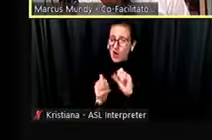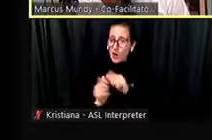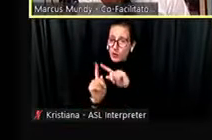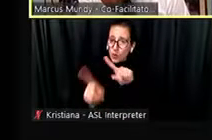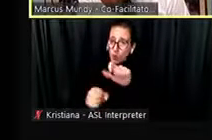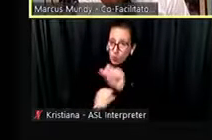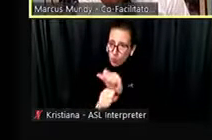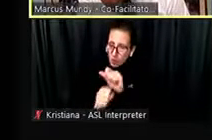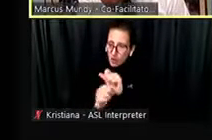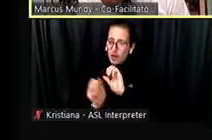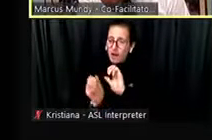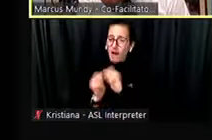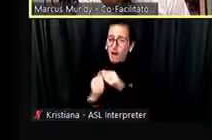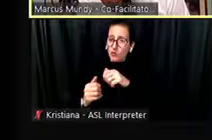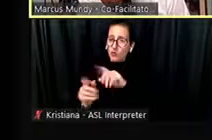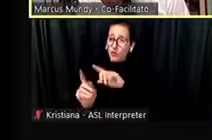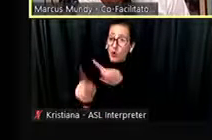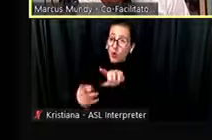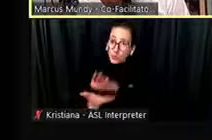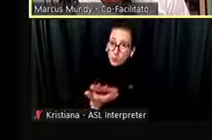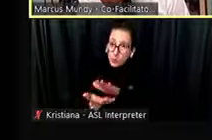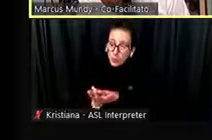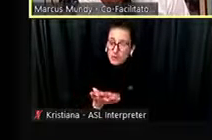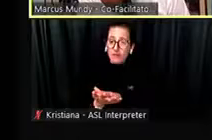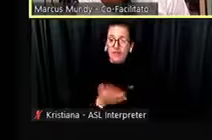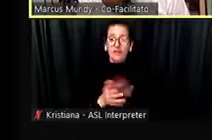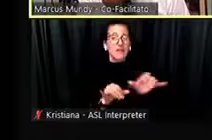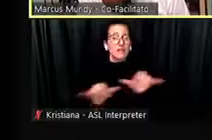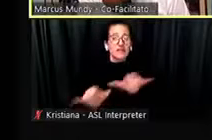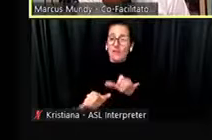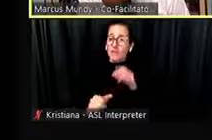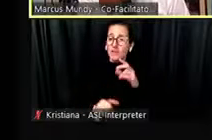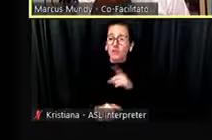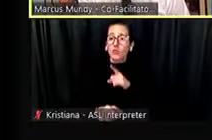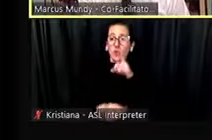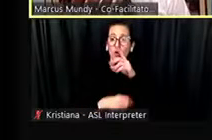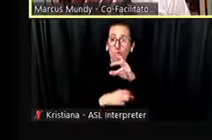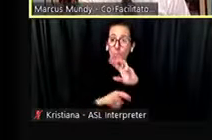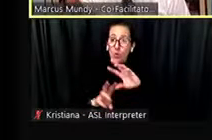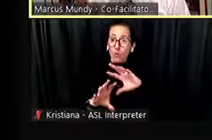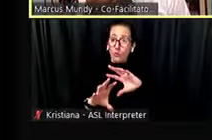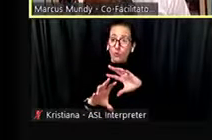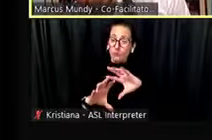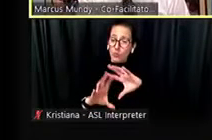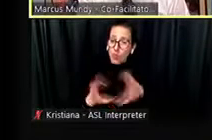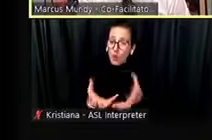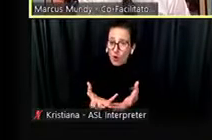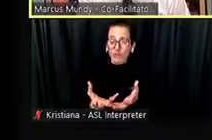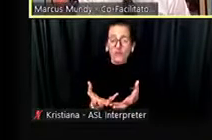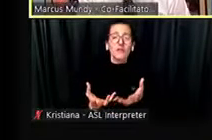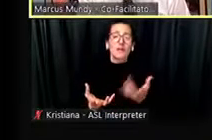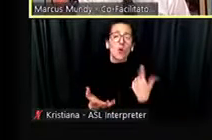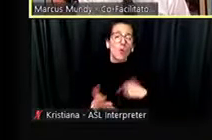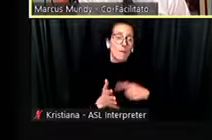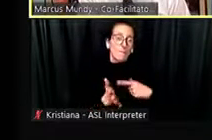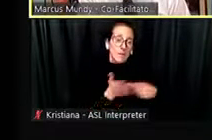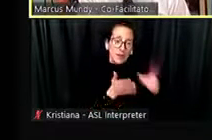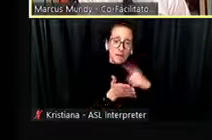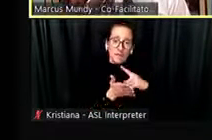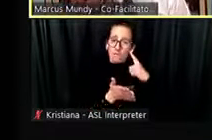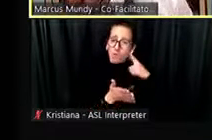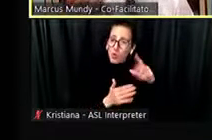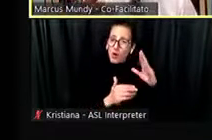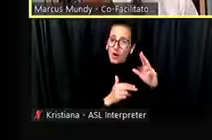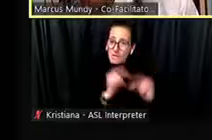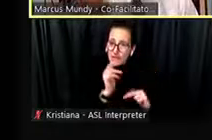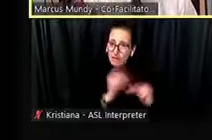in the real world have to spend much of our money on rent and mortgage. So I just wanted to throw this up here as an example